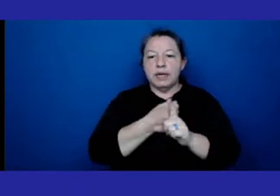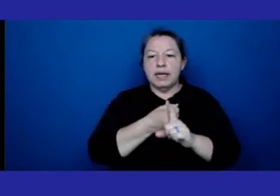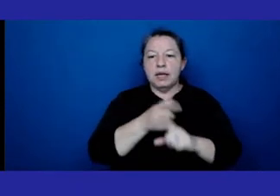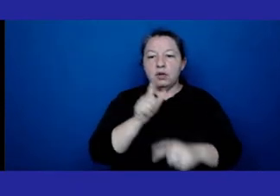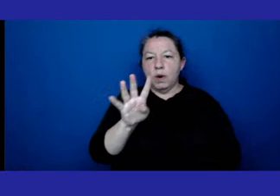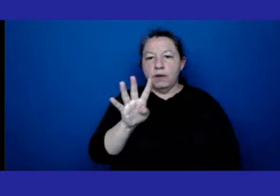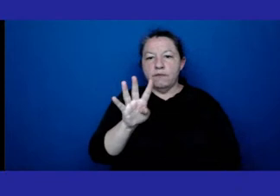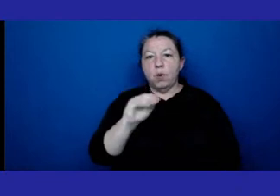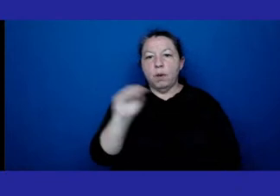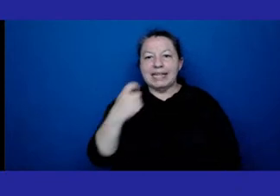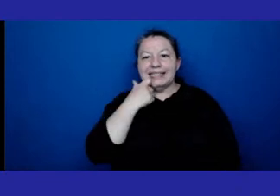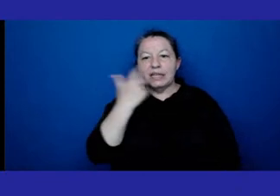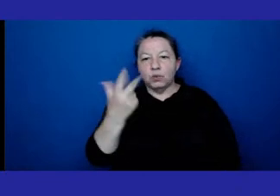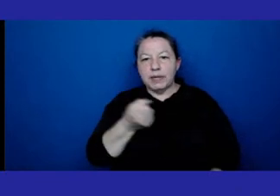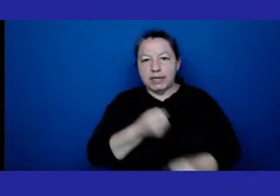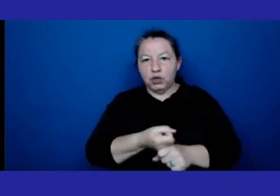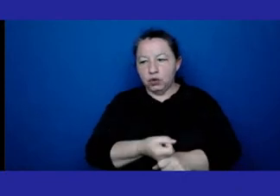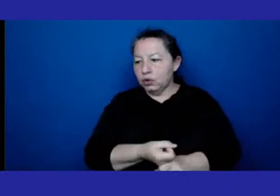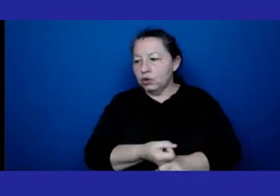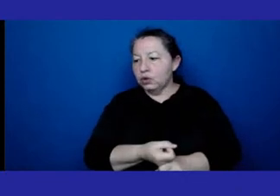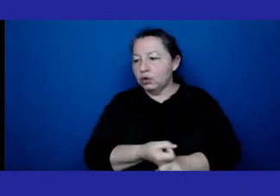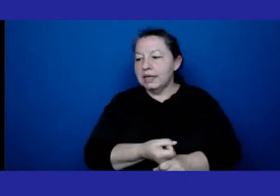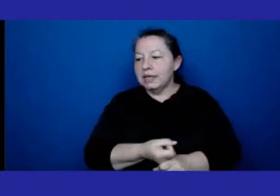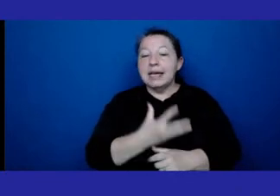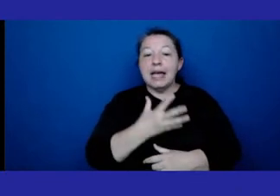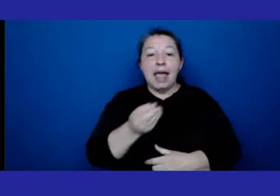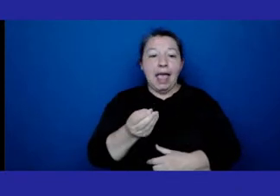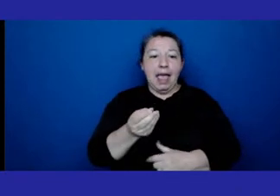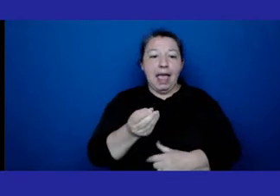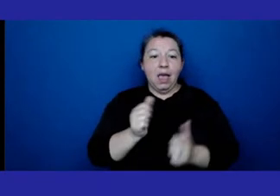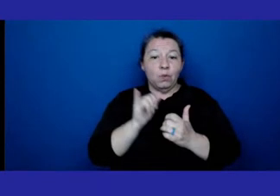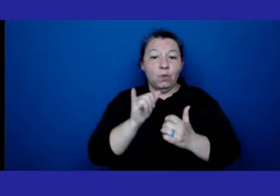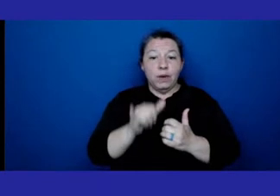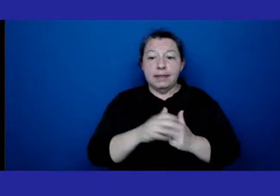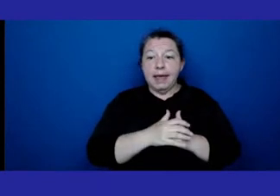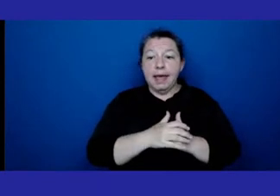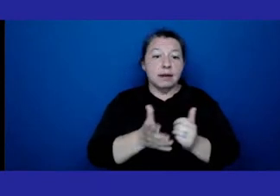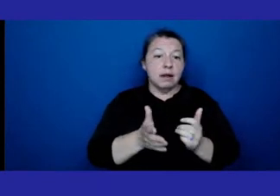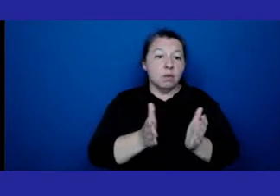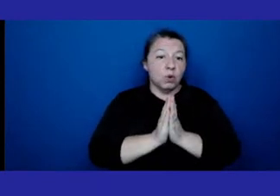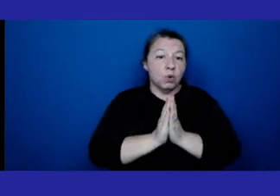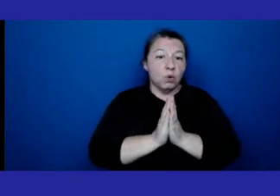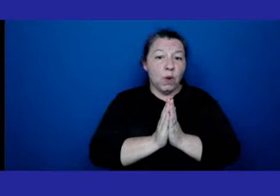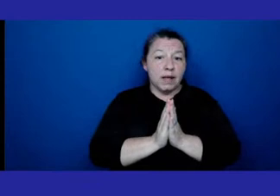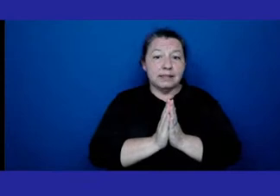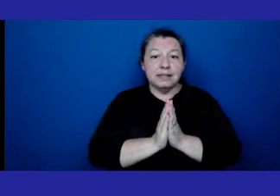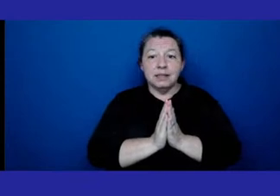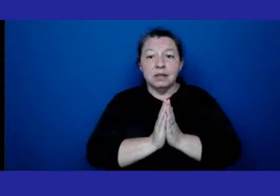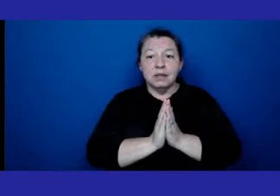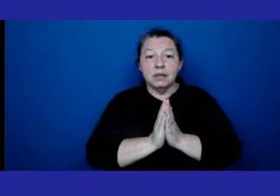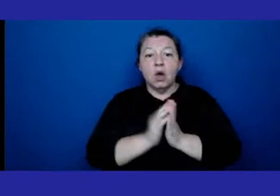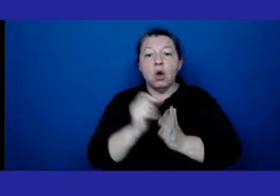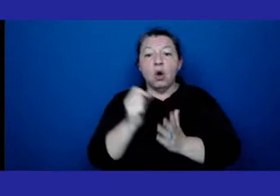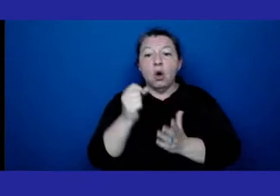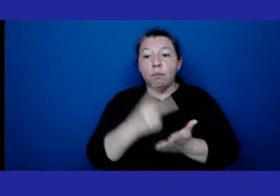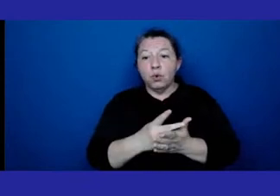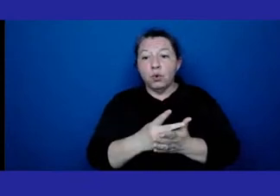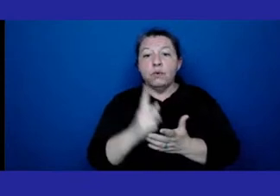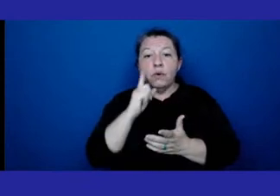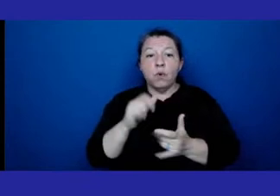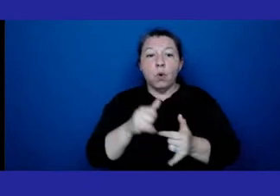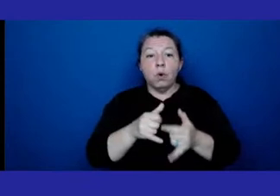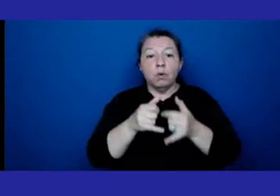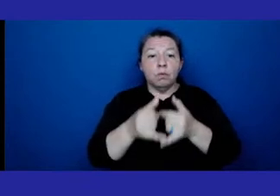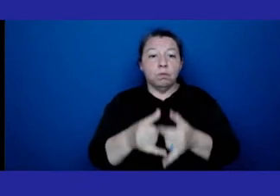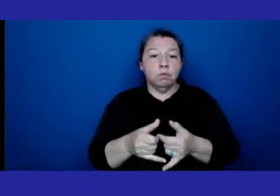3 years. And with that, I'm requesting that approval to award a contract